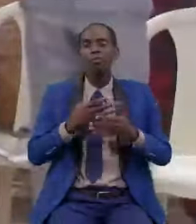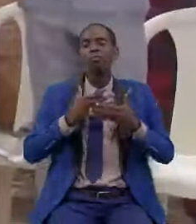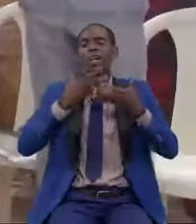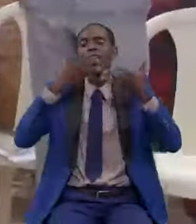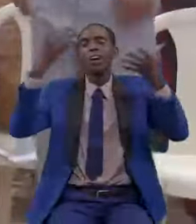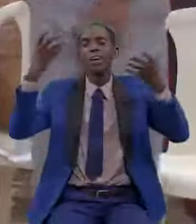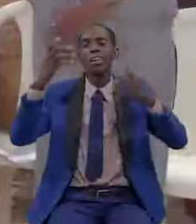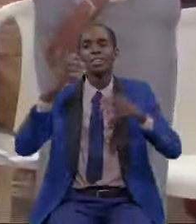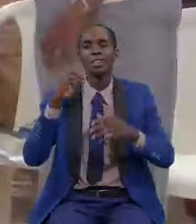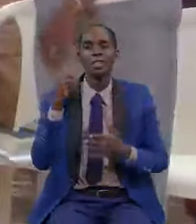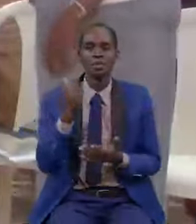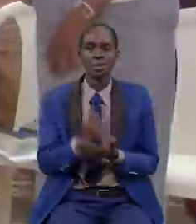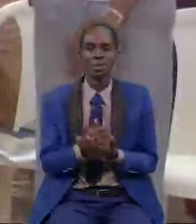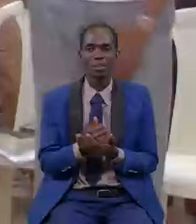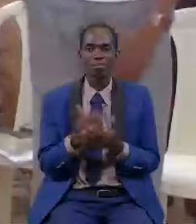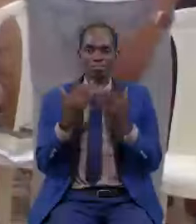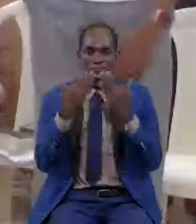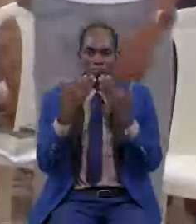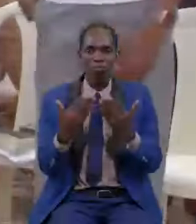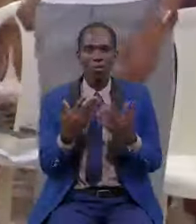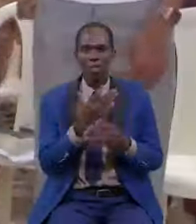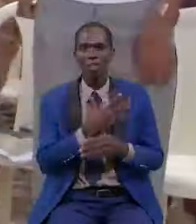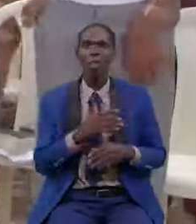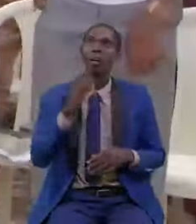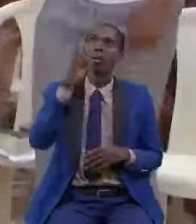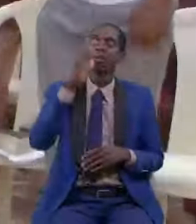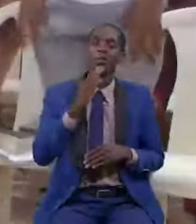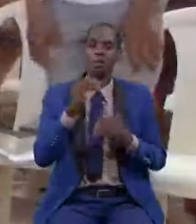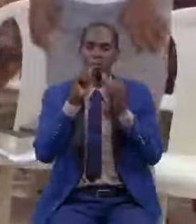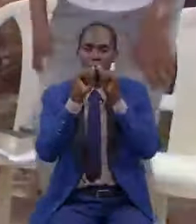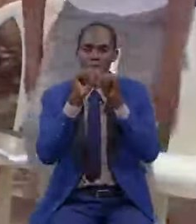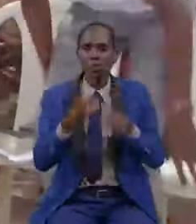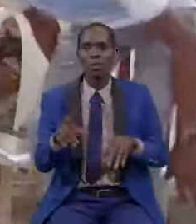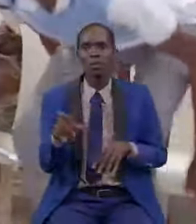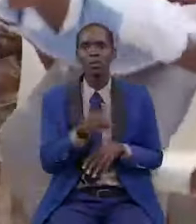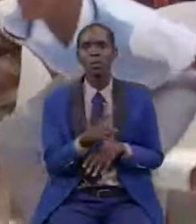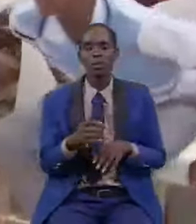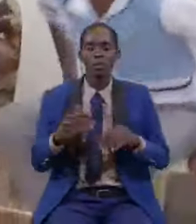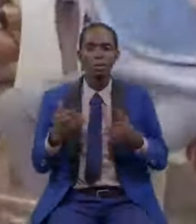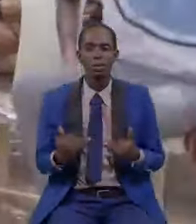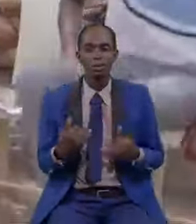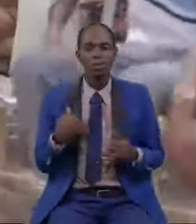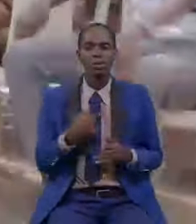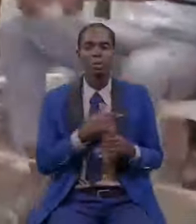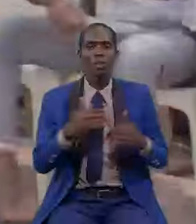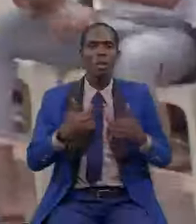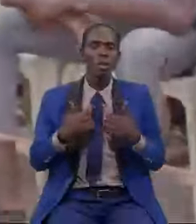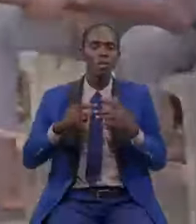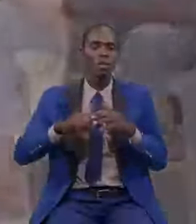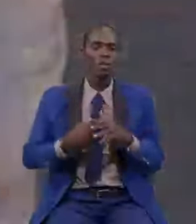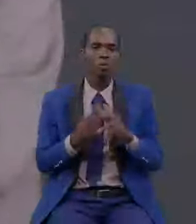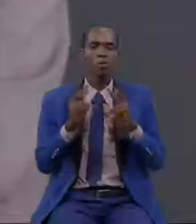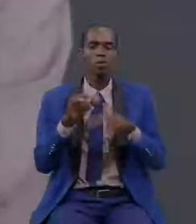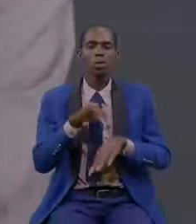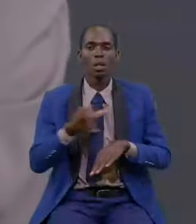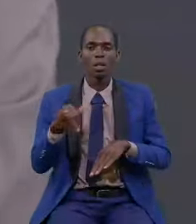Amen. Thank you, and God bless you. Already we have started looking at who Jesus